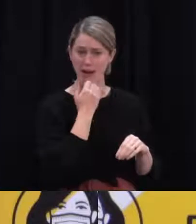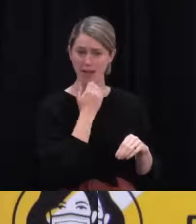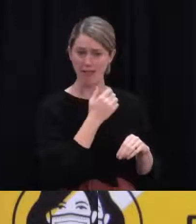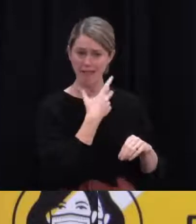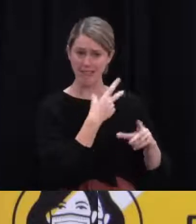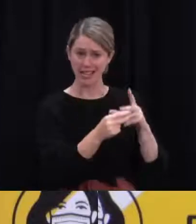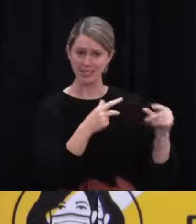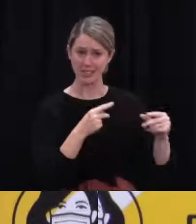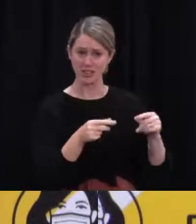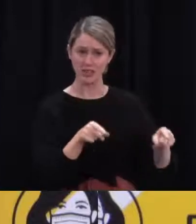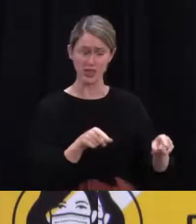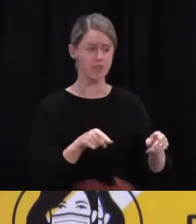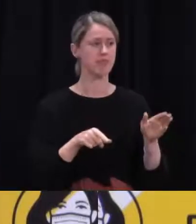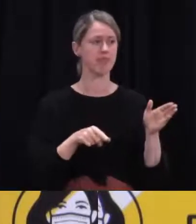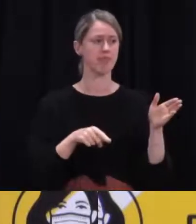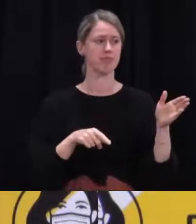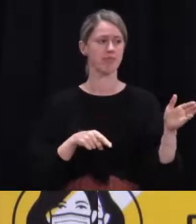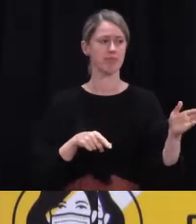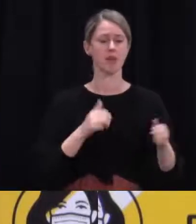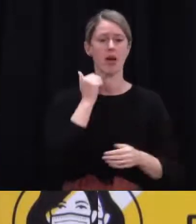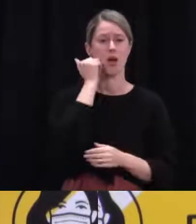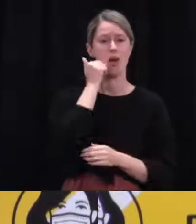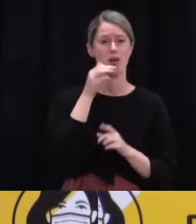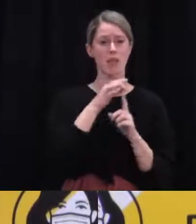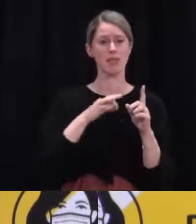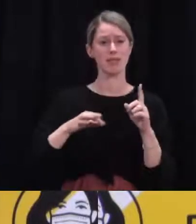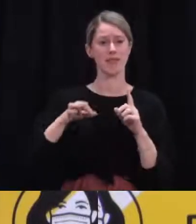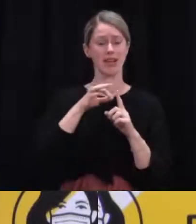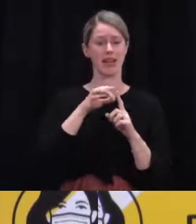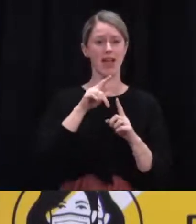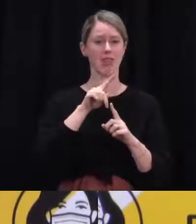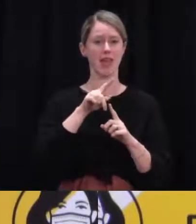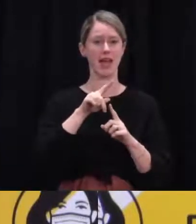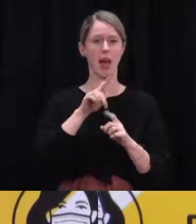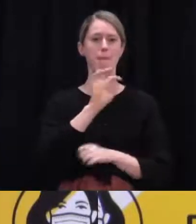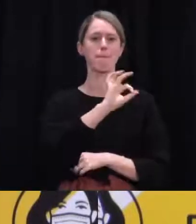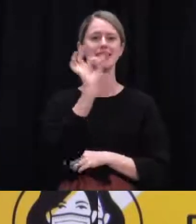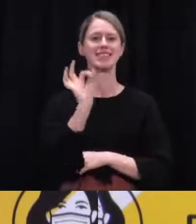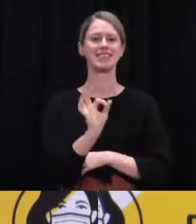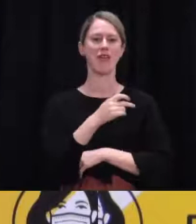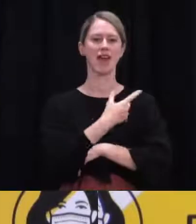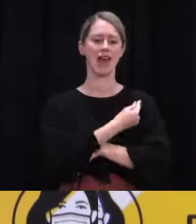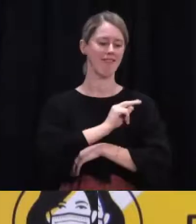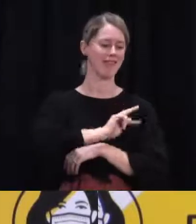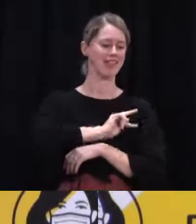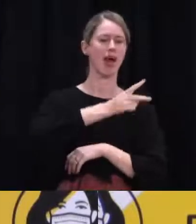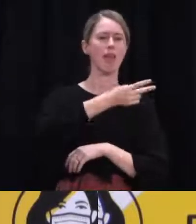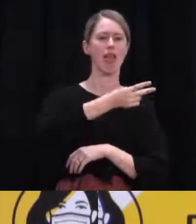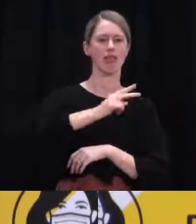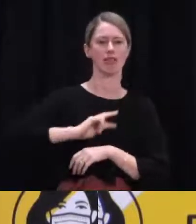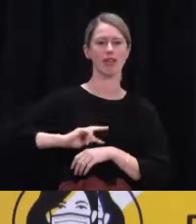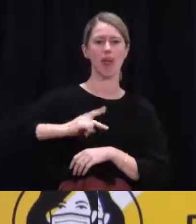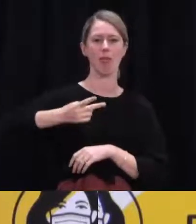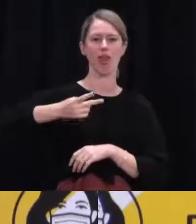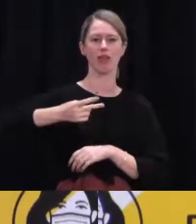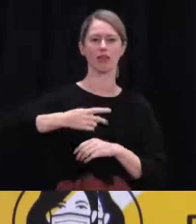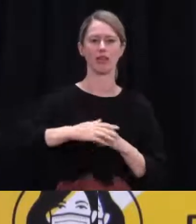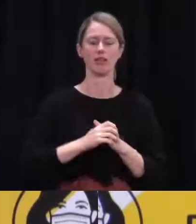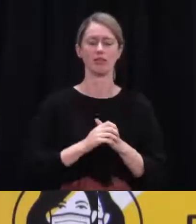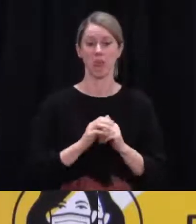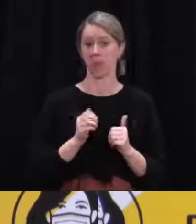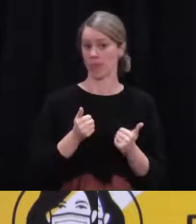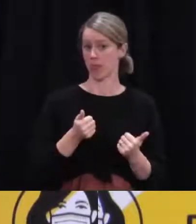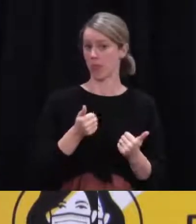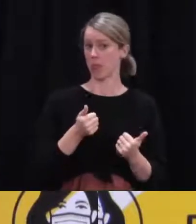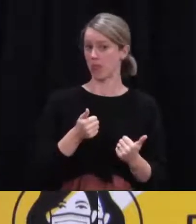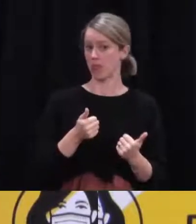to see the rates of vaccination in Māori and Pacific have doubled over the last couple of weeks. on a day-to-day basis. So I think that's a